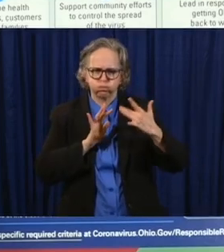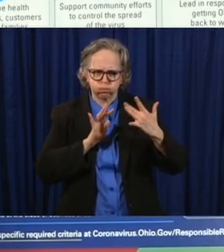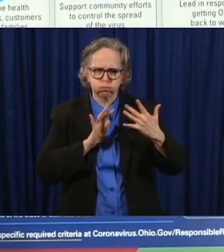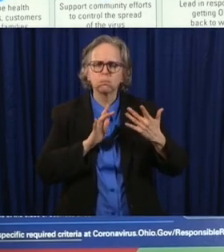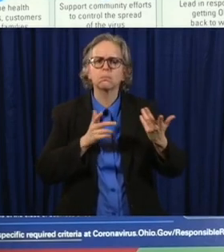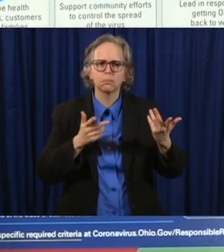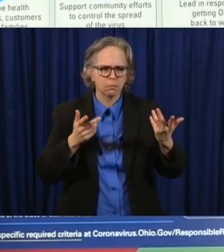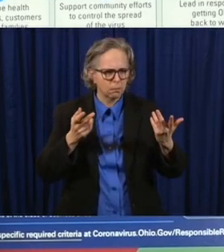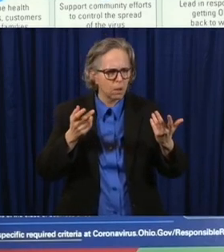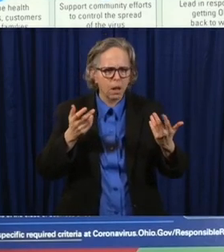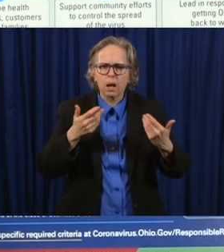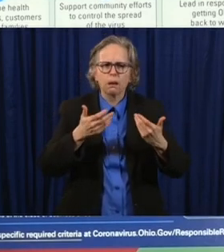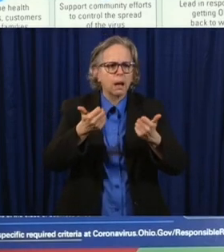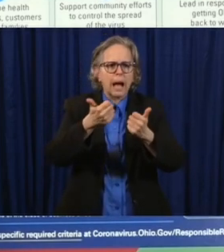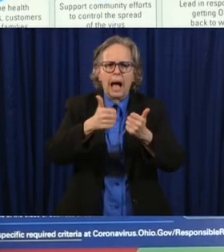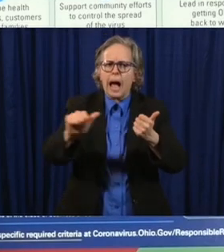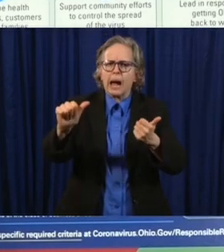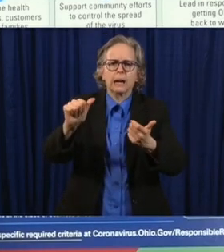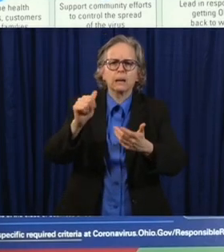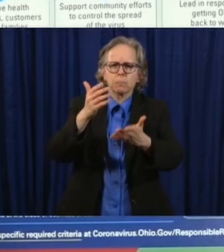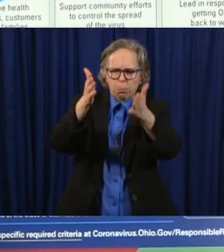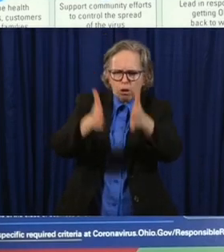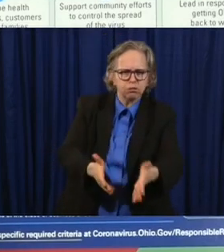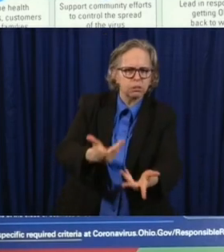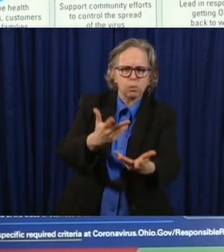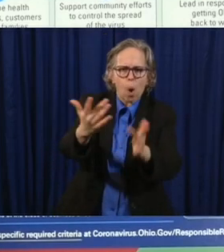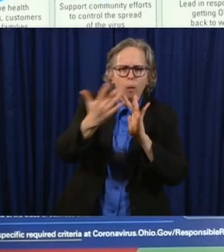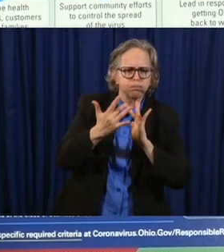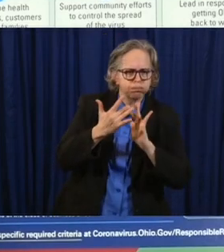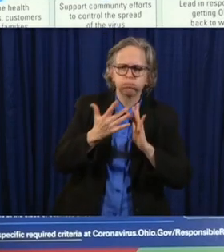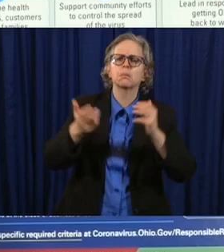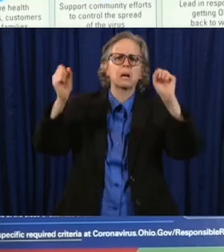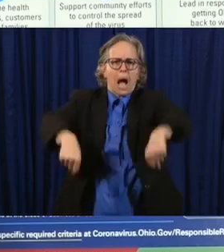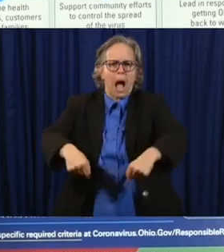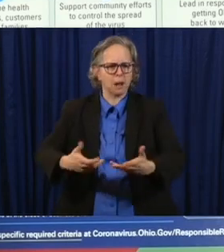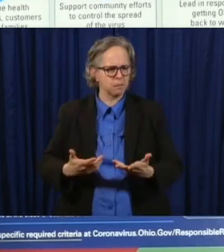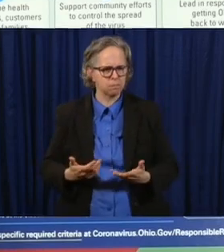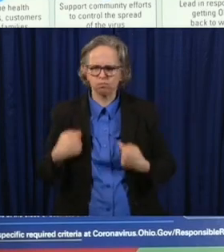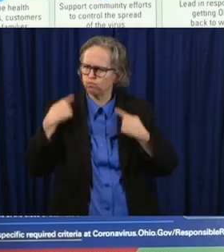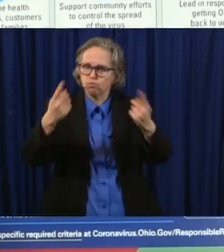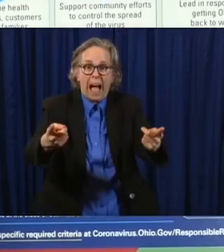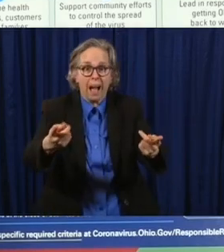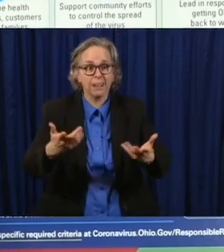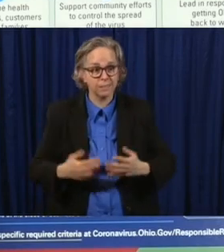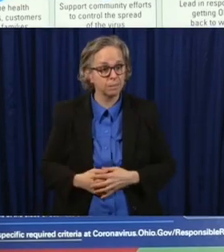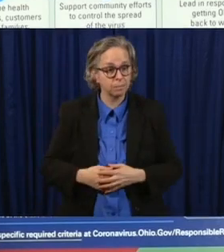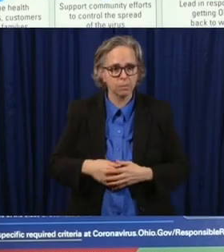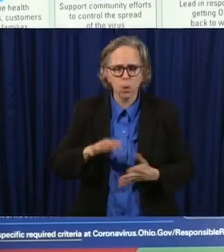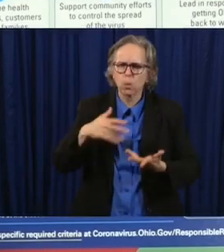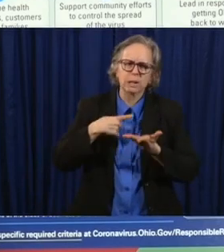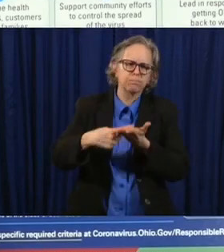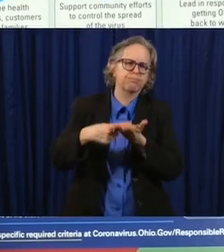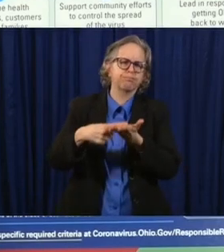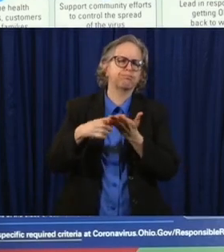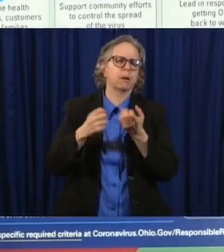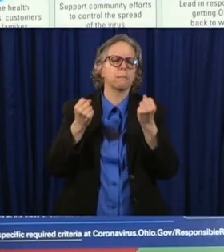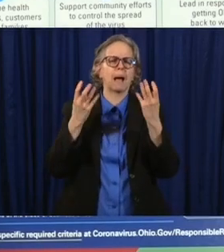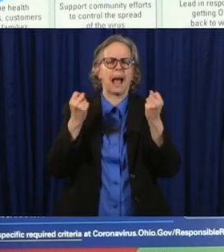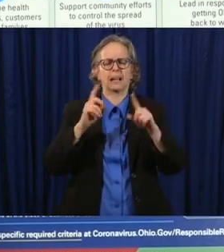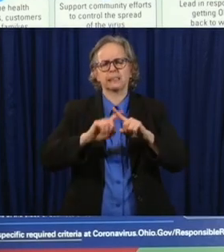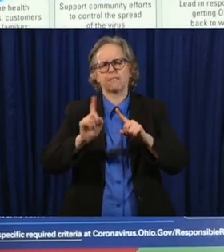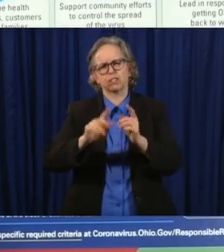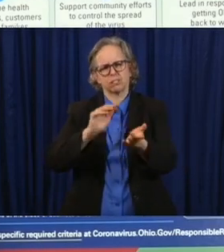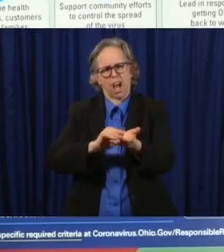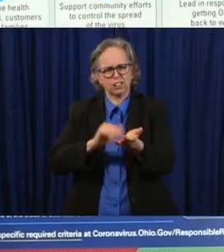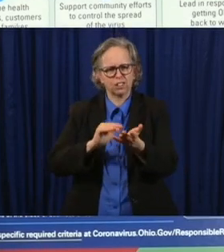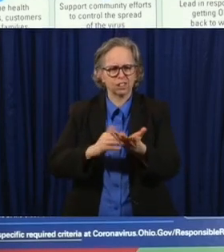average citizens. And so, we've consulted a lot of doctors, we've consulted a lot of different